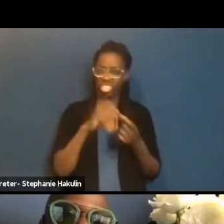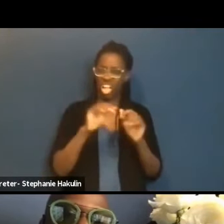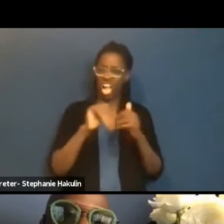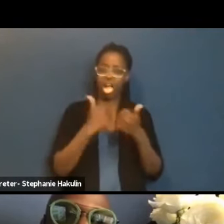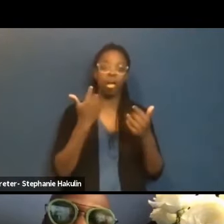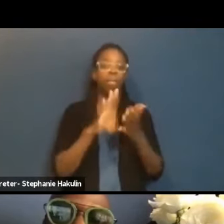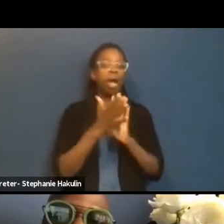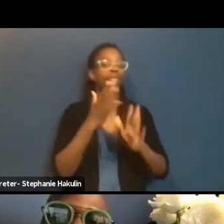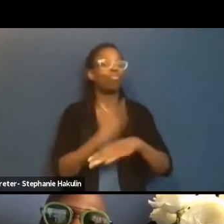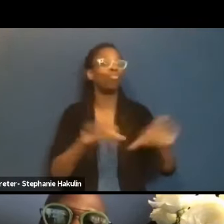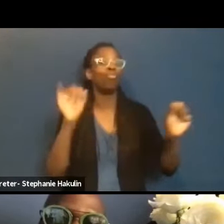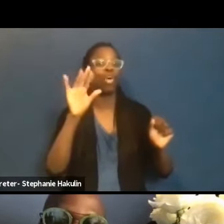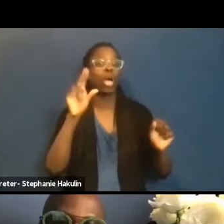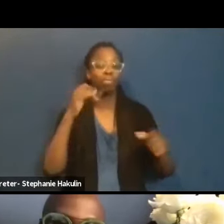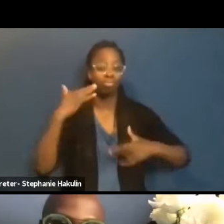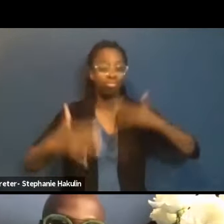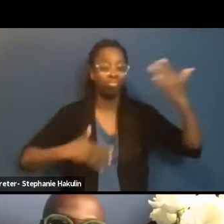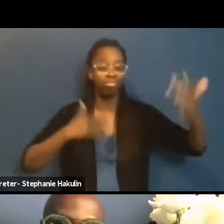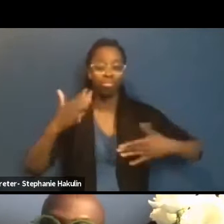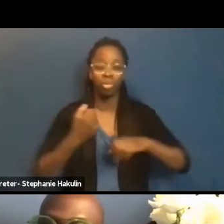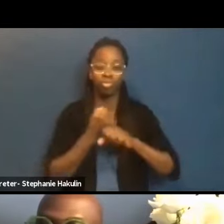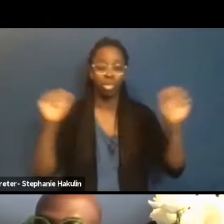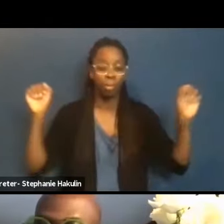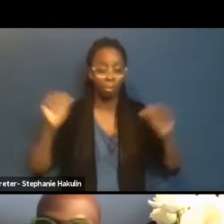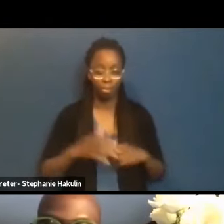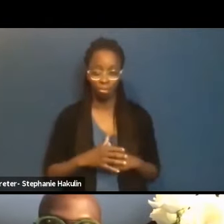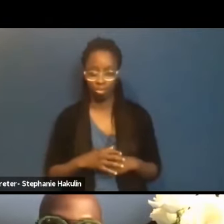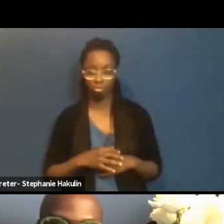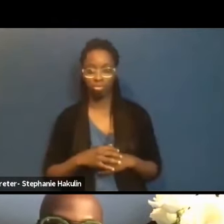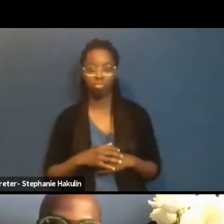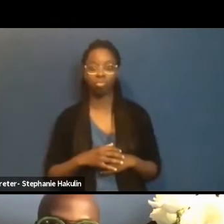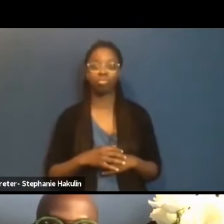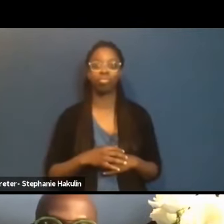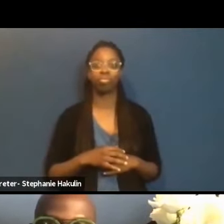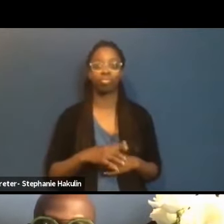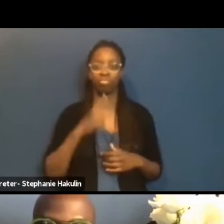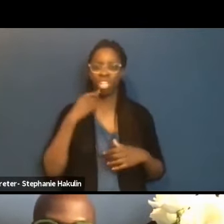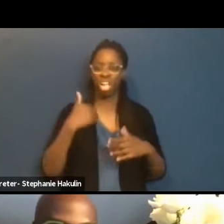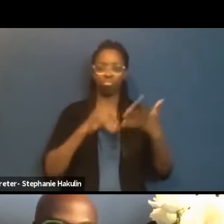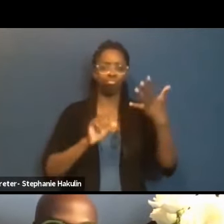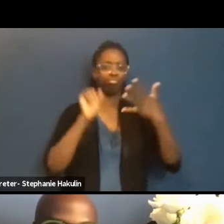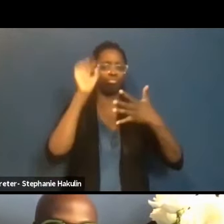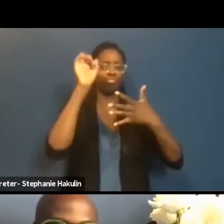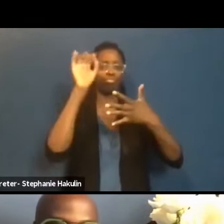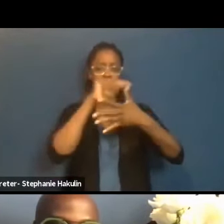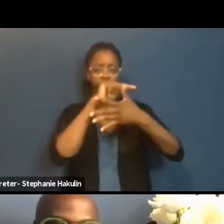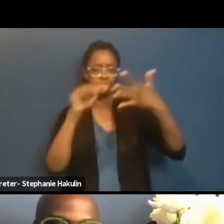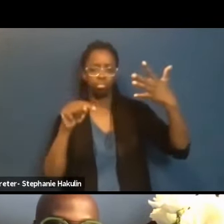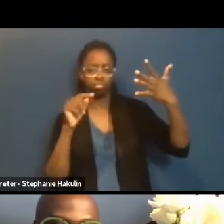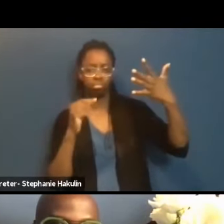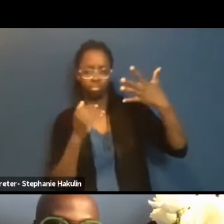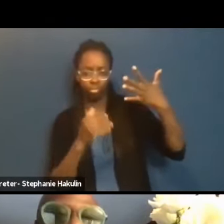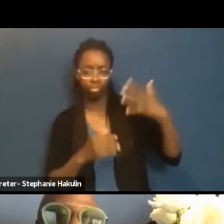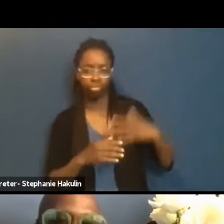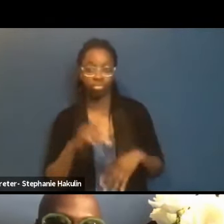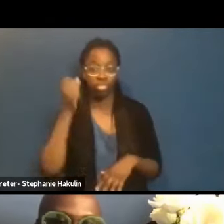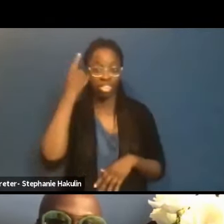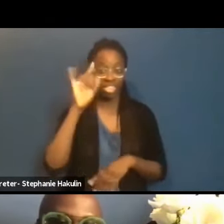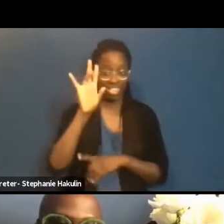sure. So I do have some scores from low to high. For that poem from Abuja, we got a 7.9,